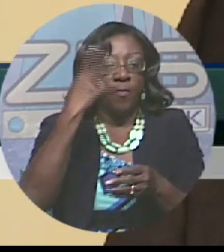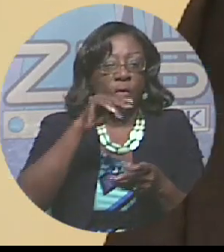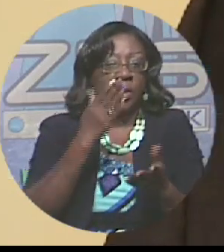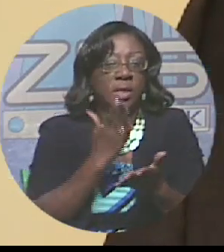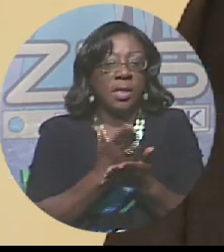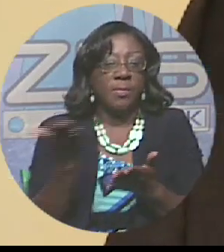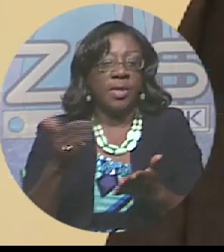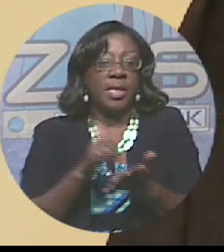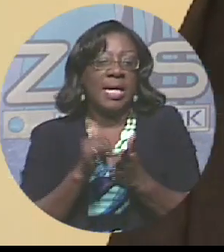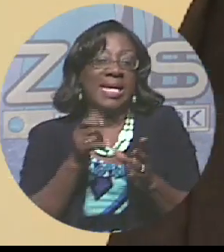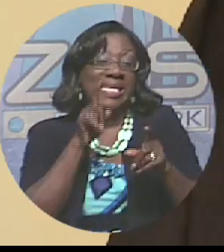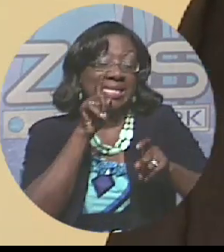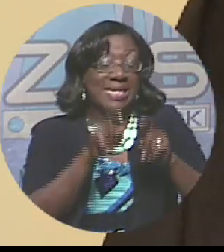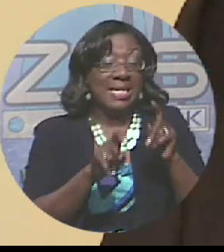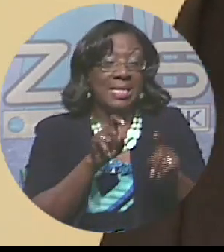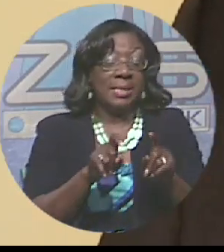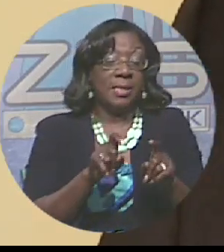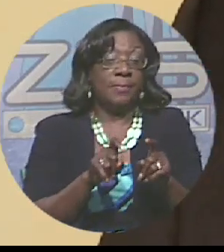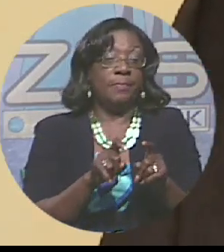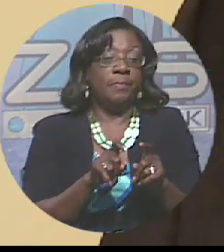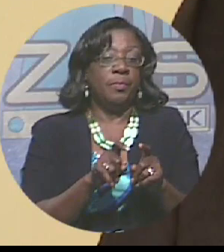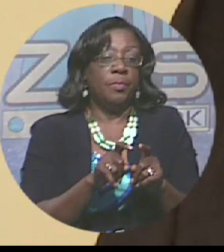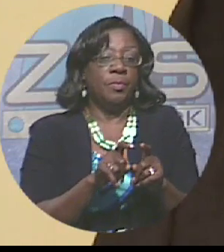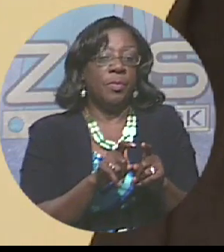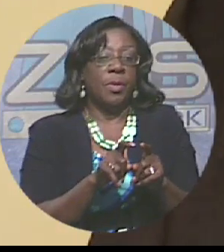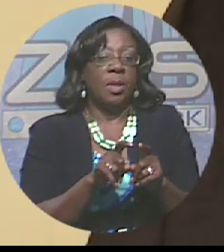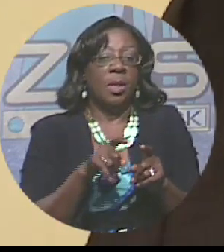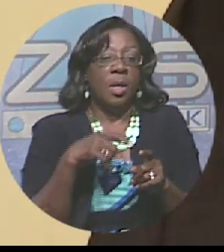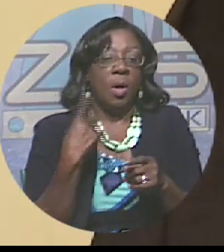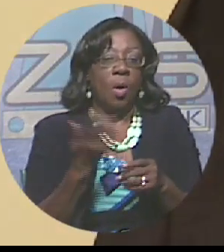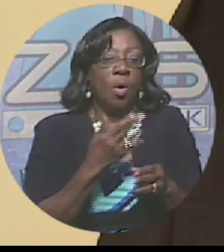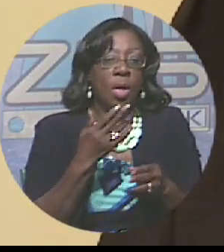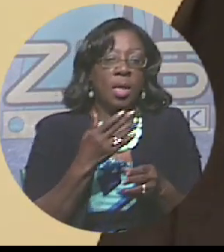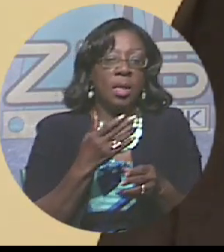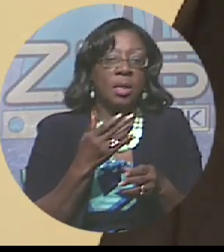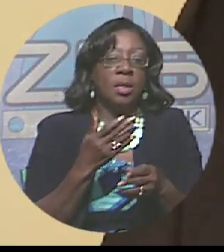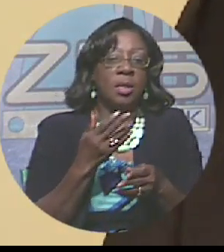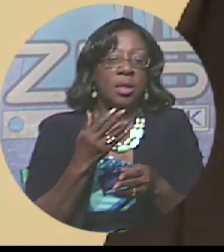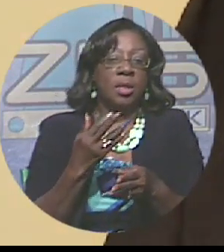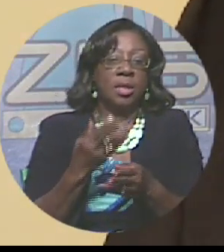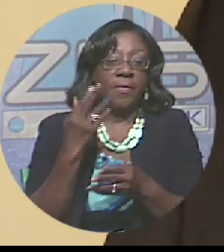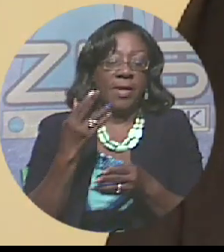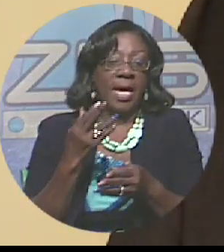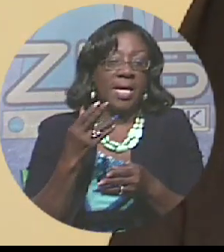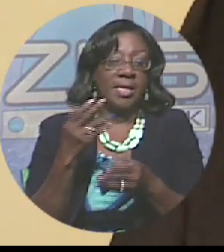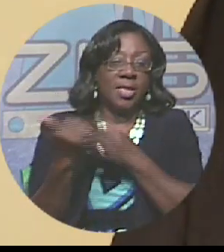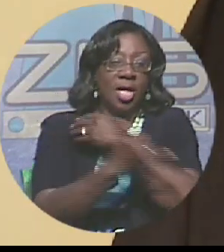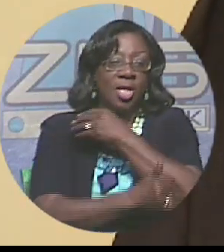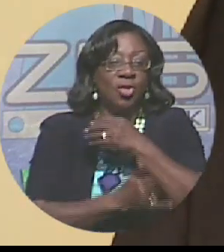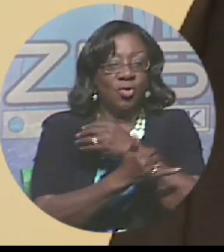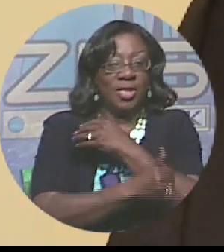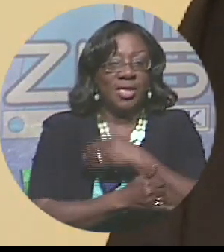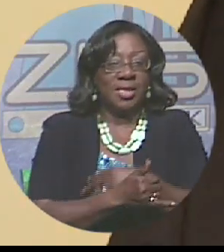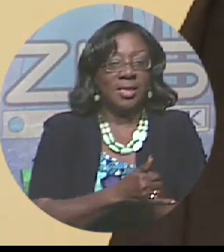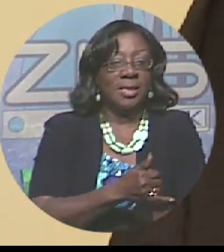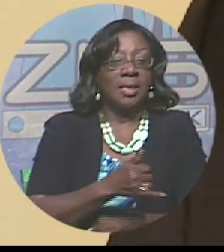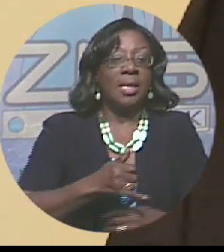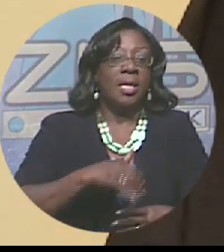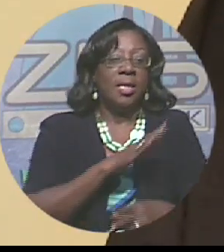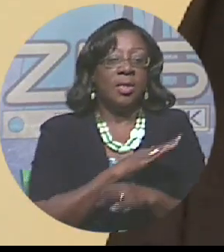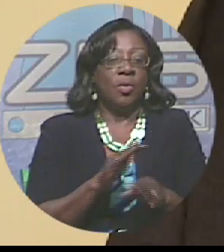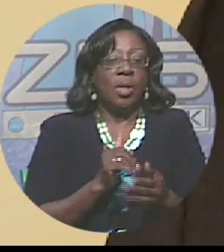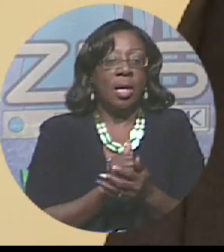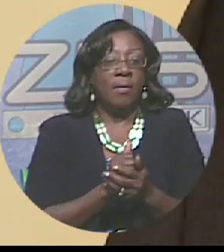needed, would be welcome. All civilized countries, particularly those with